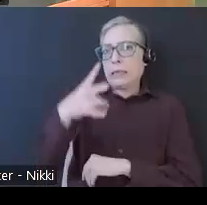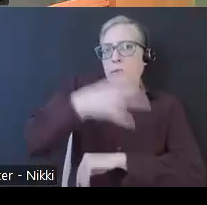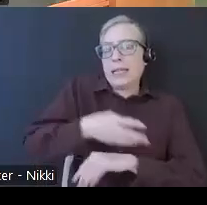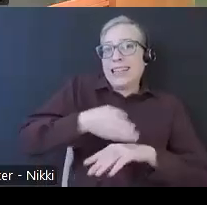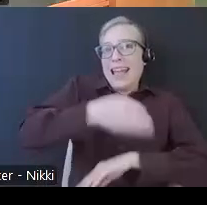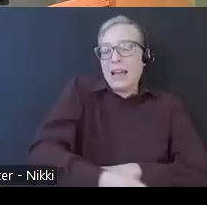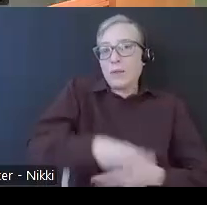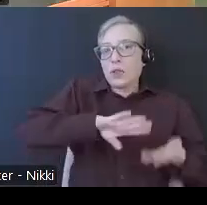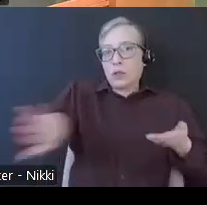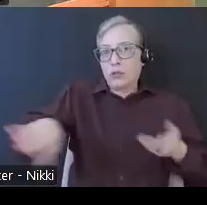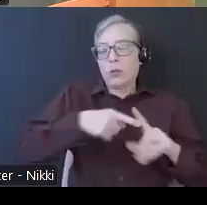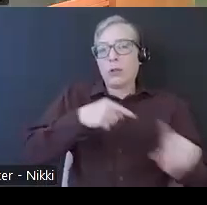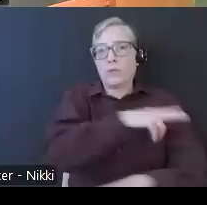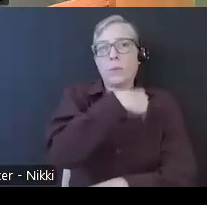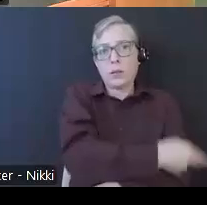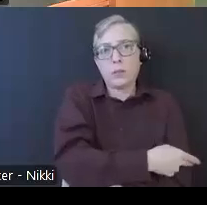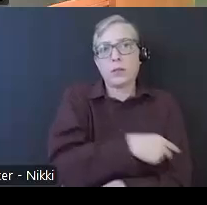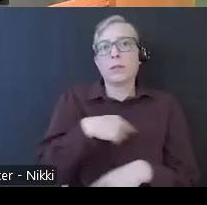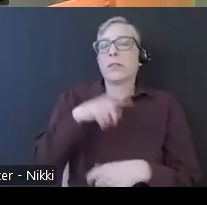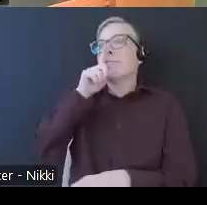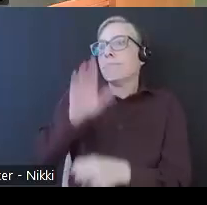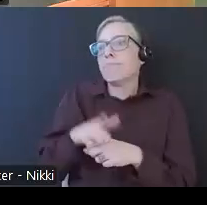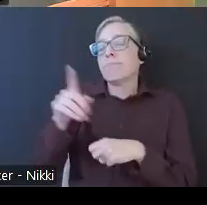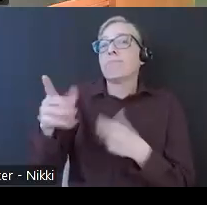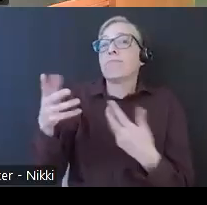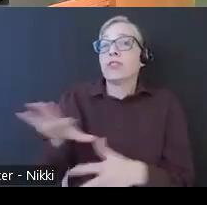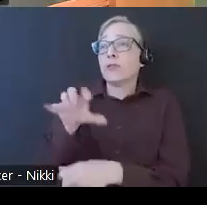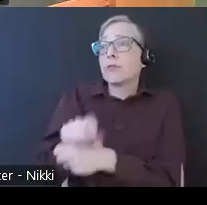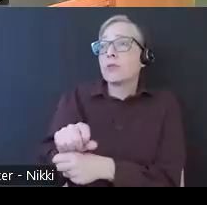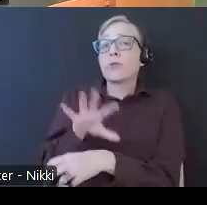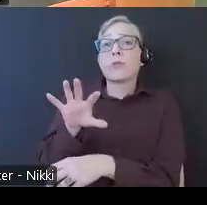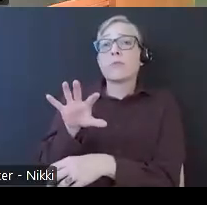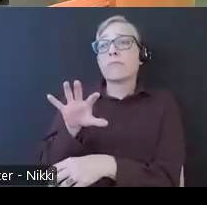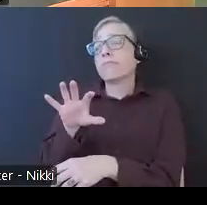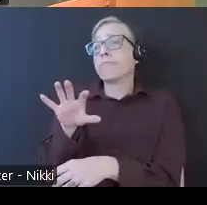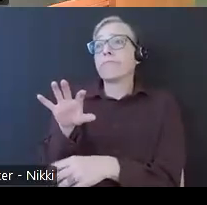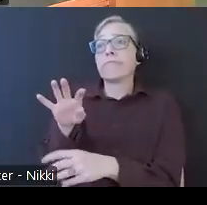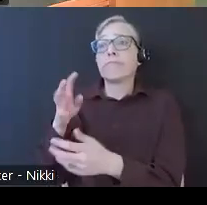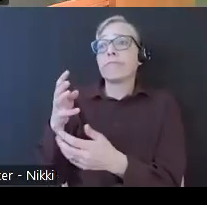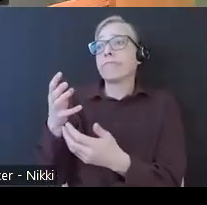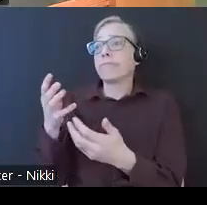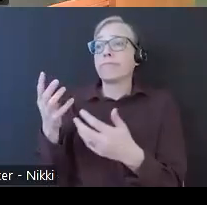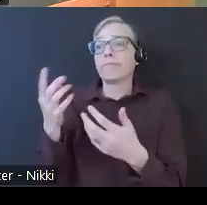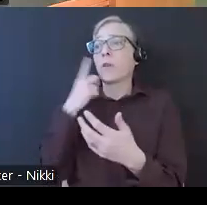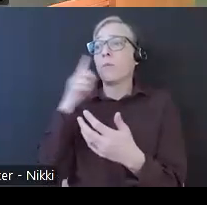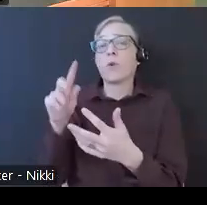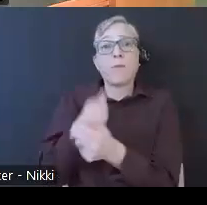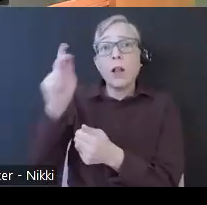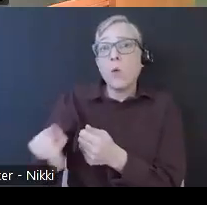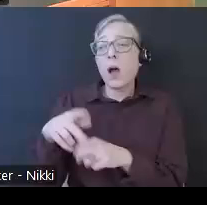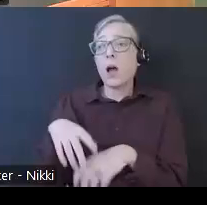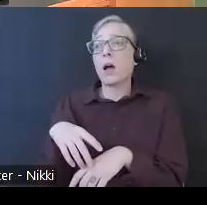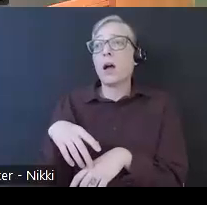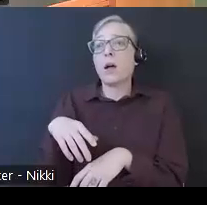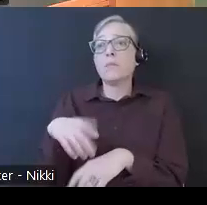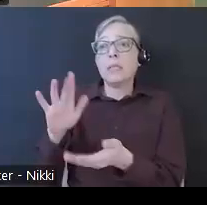reconciliation, to make sure people have scheduled follow-up appointments, and to identify early problems that might head off a early